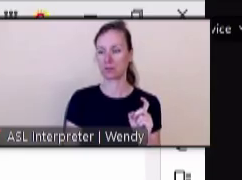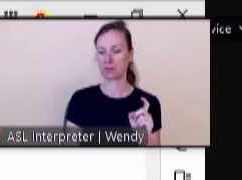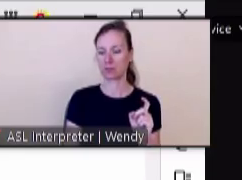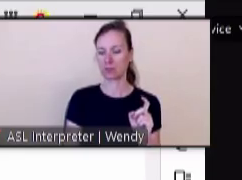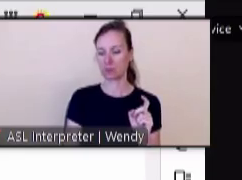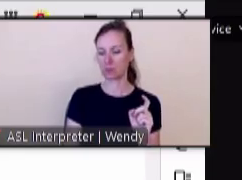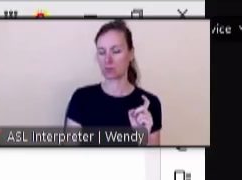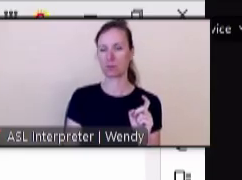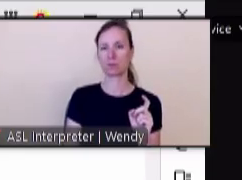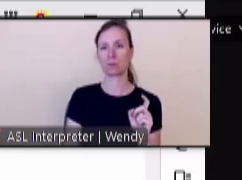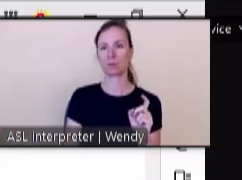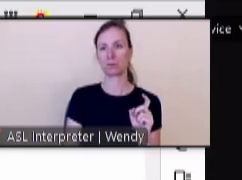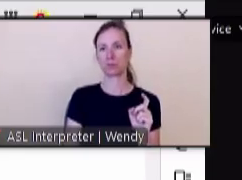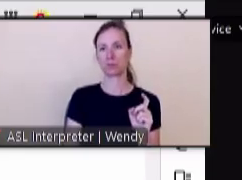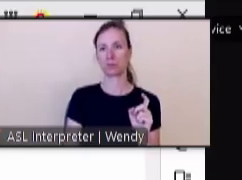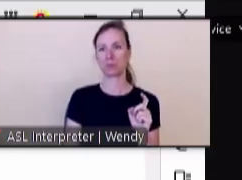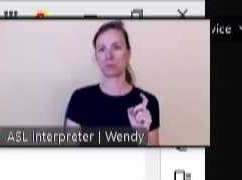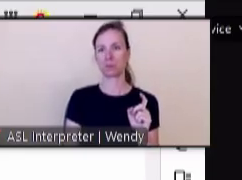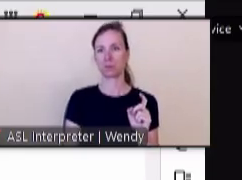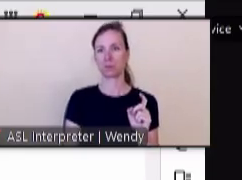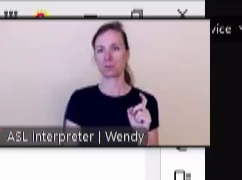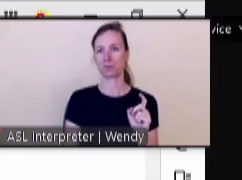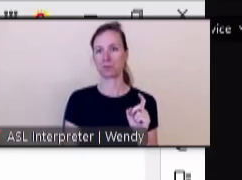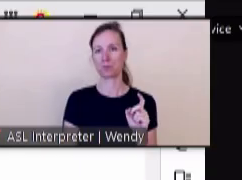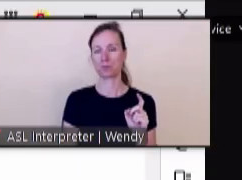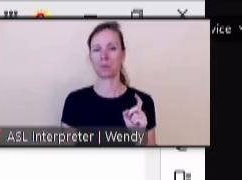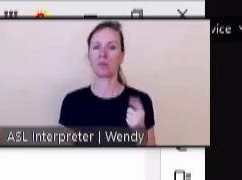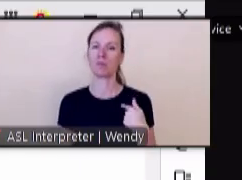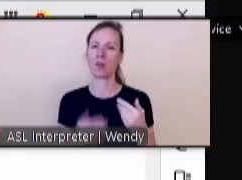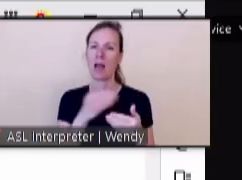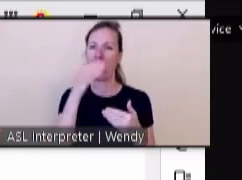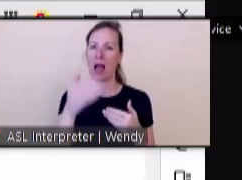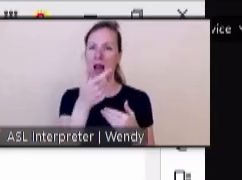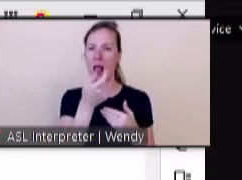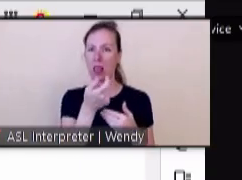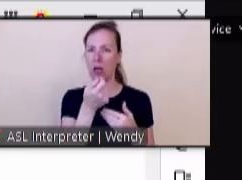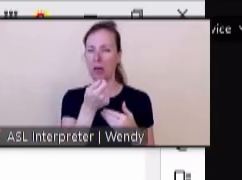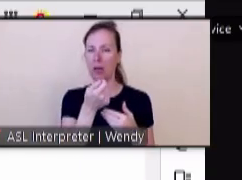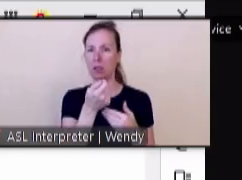I'm I'm skipping ahead a little bit